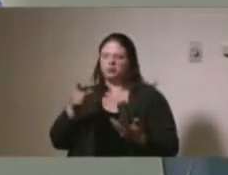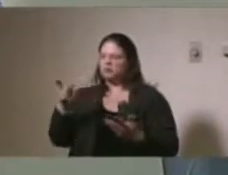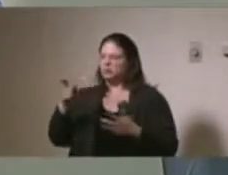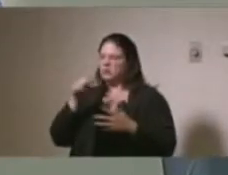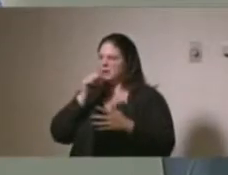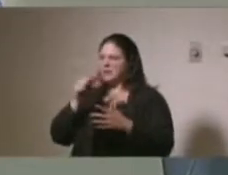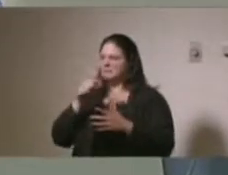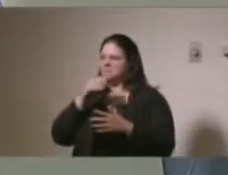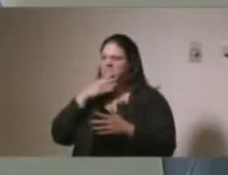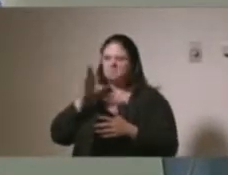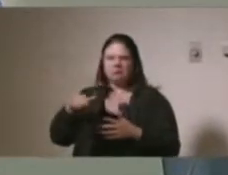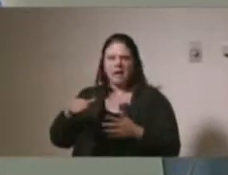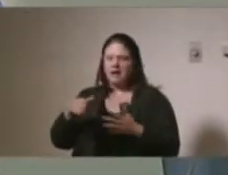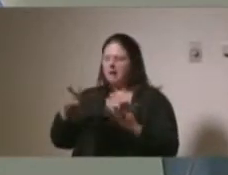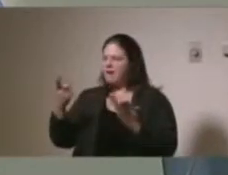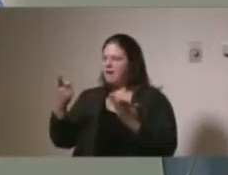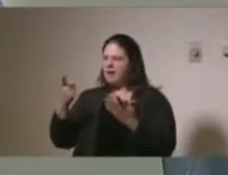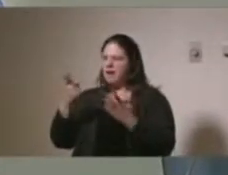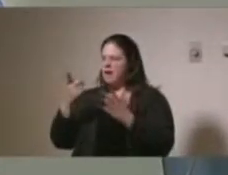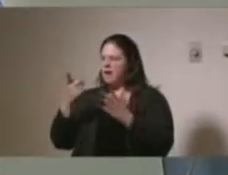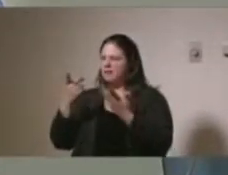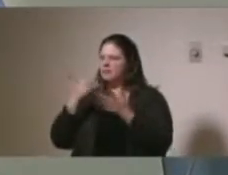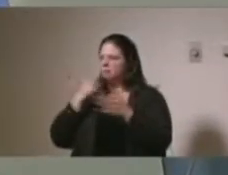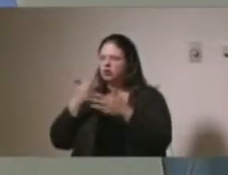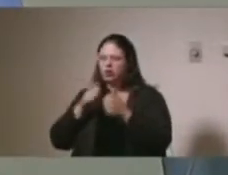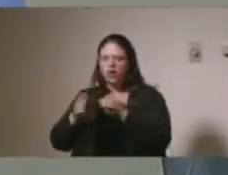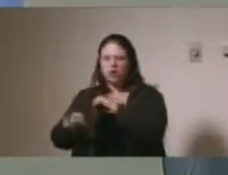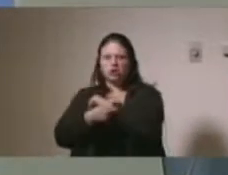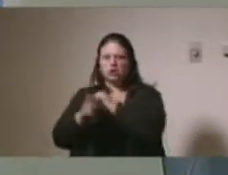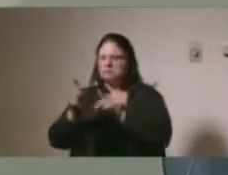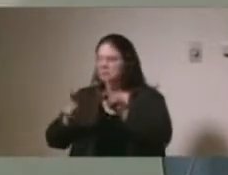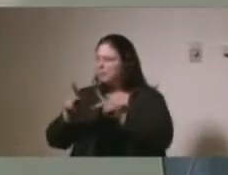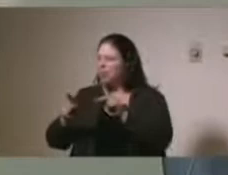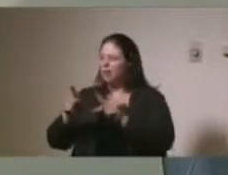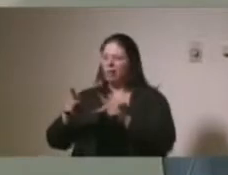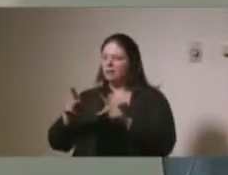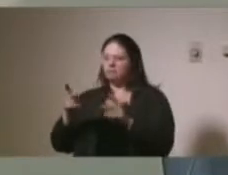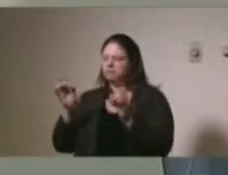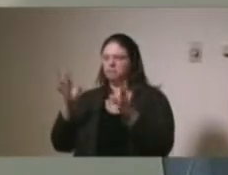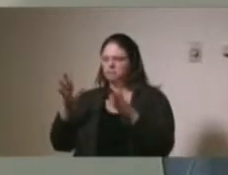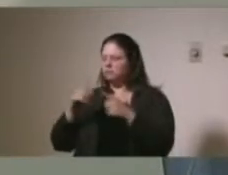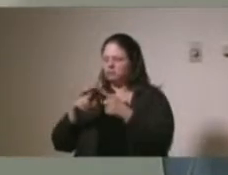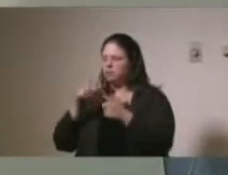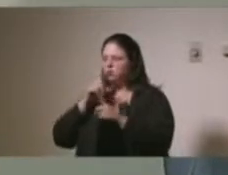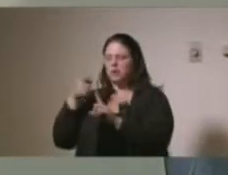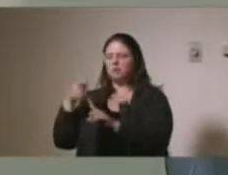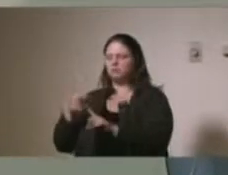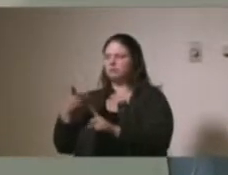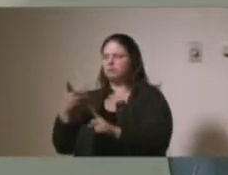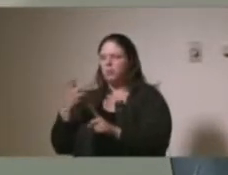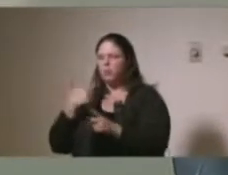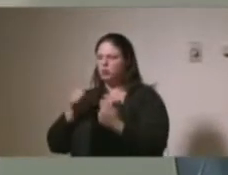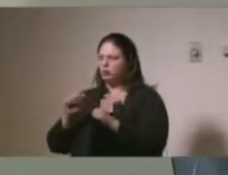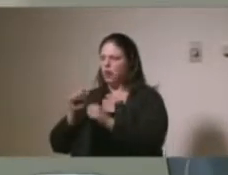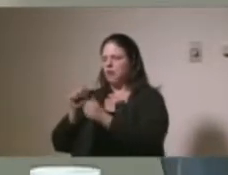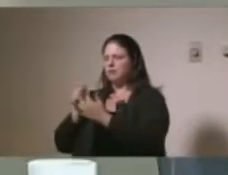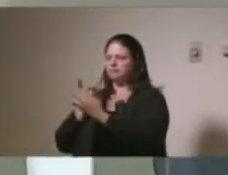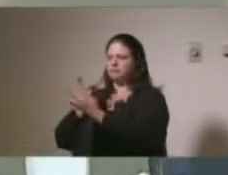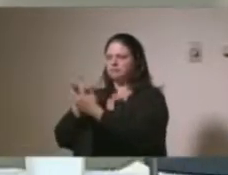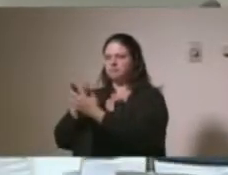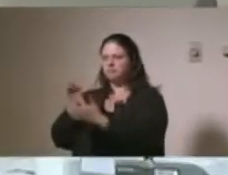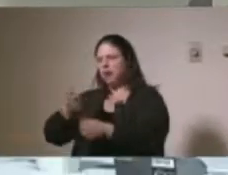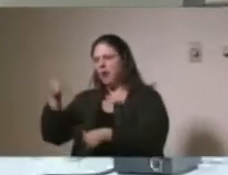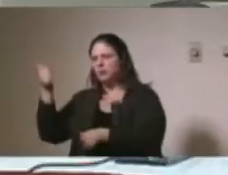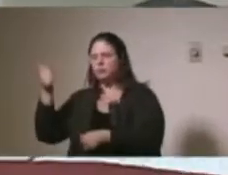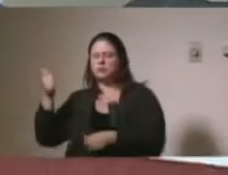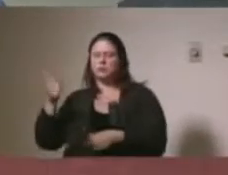better coordination amongst ourselves? And the other part I wanted to just, again, add to it is the political problem.